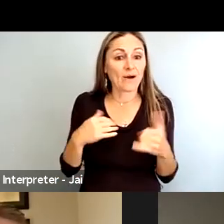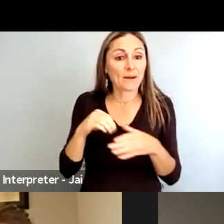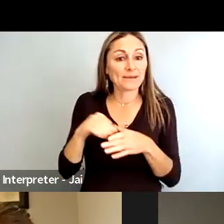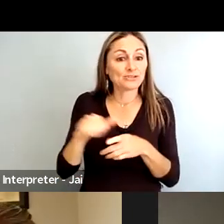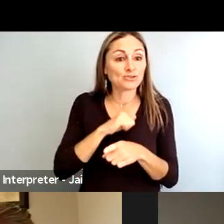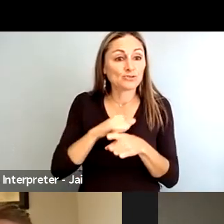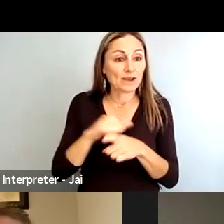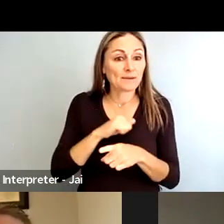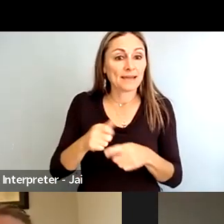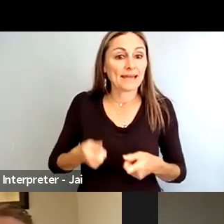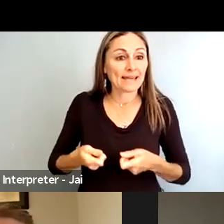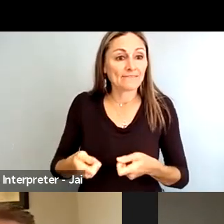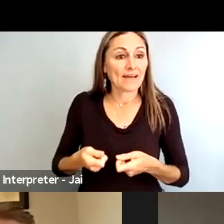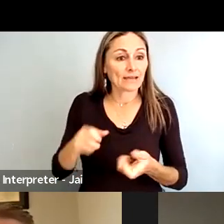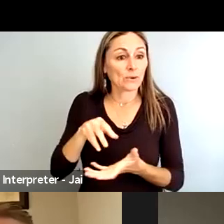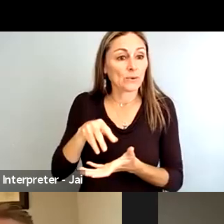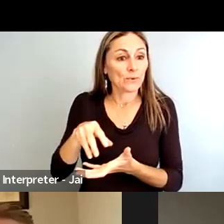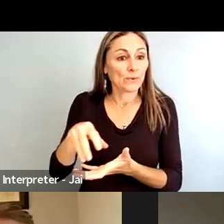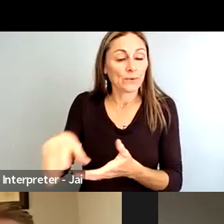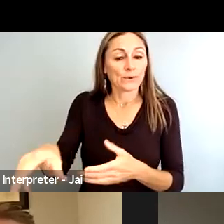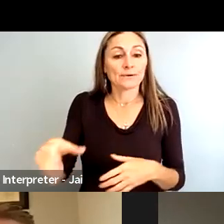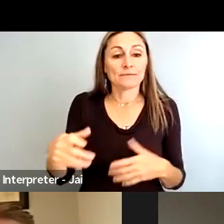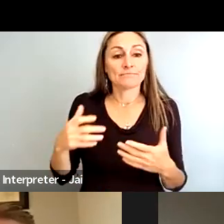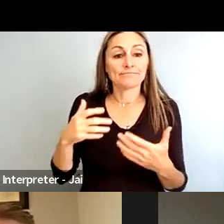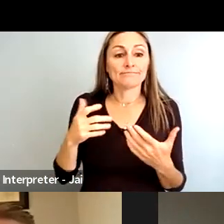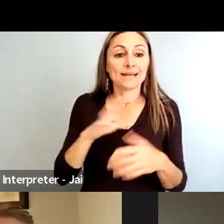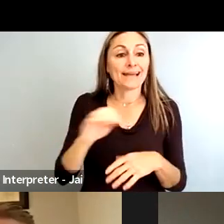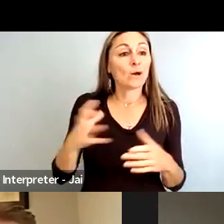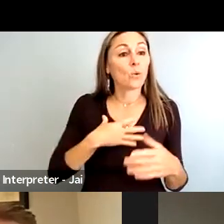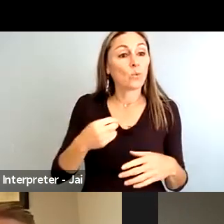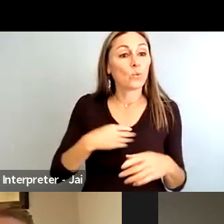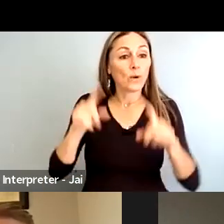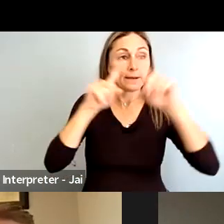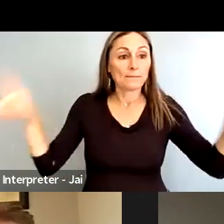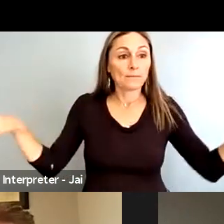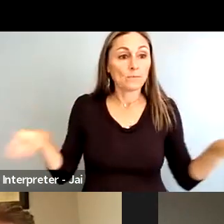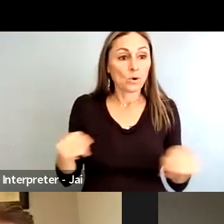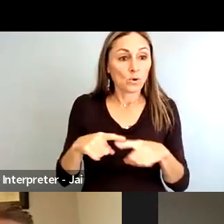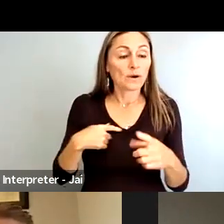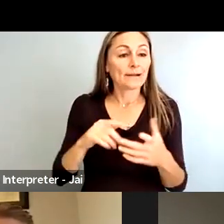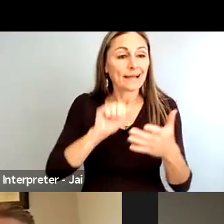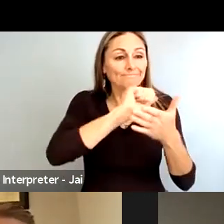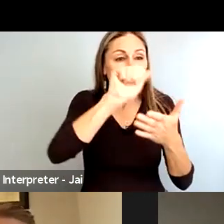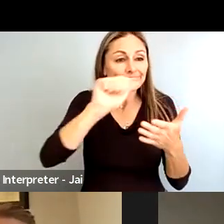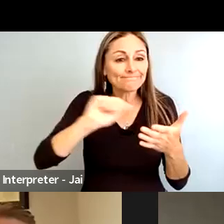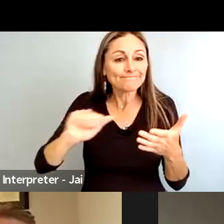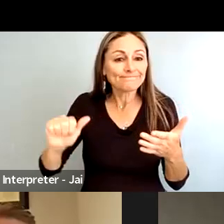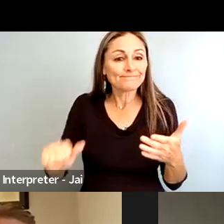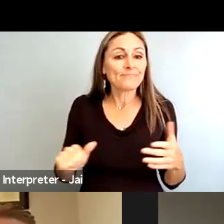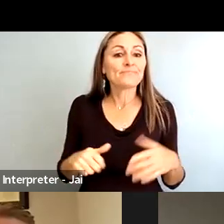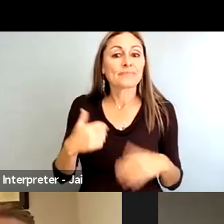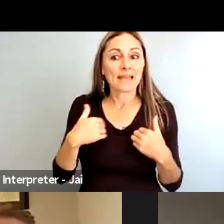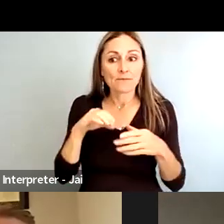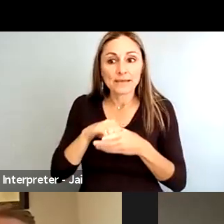I vacuum and wipe off the whiteboard for what meetings they put down. And I've been in